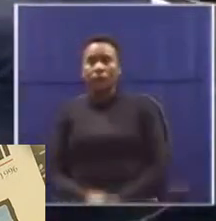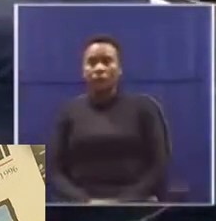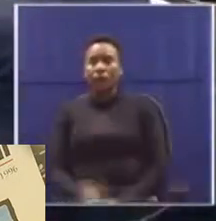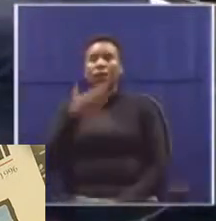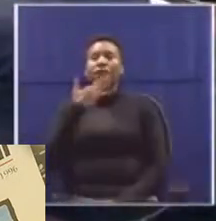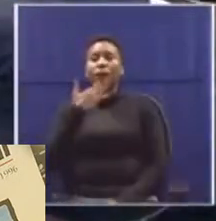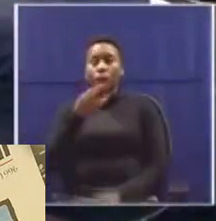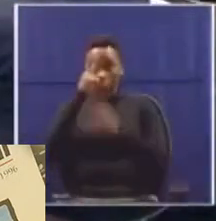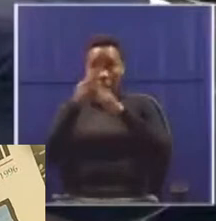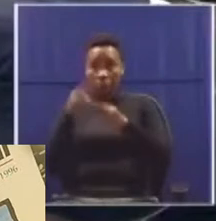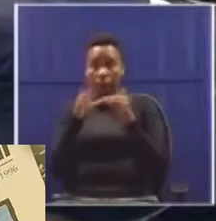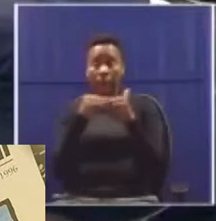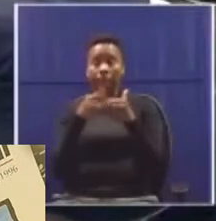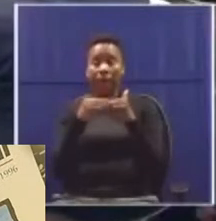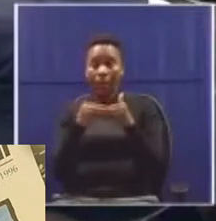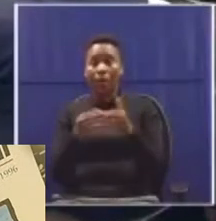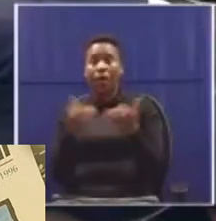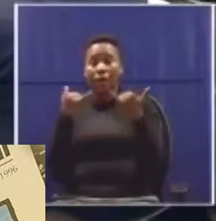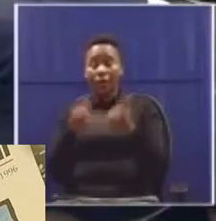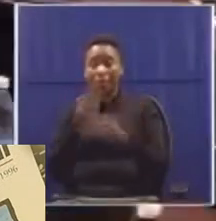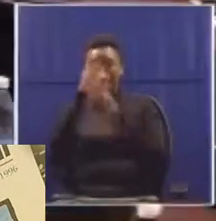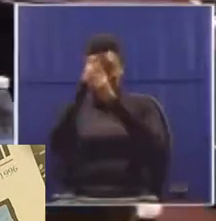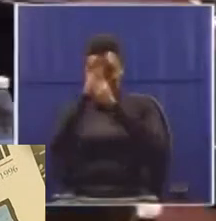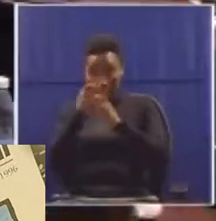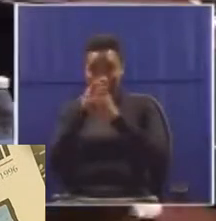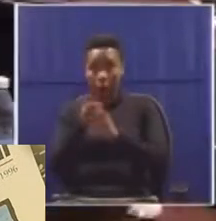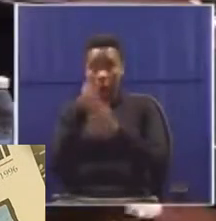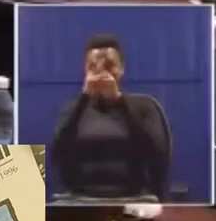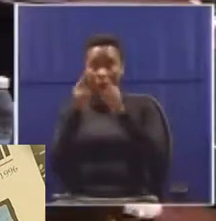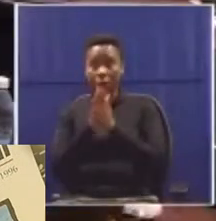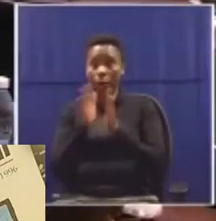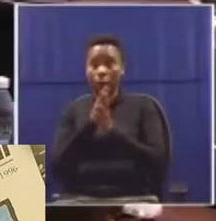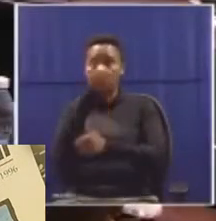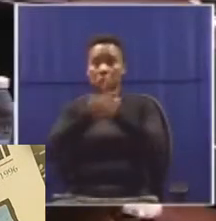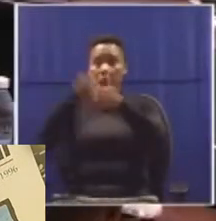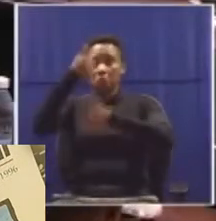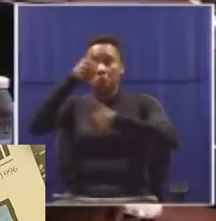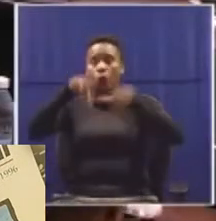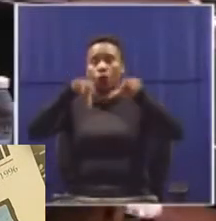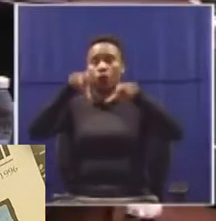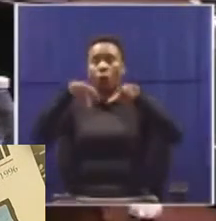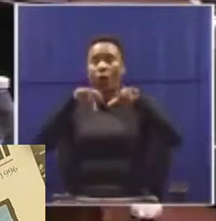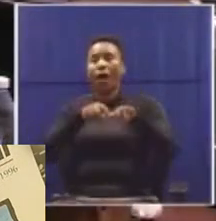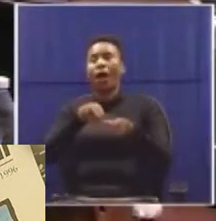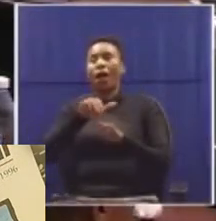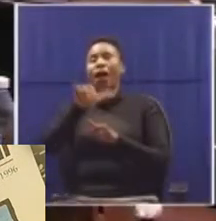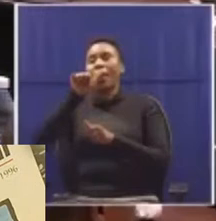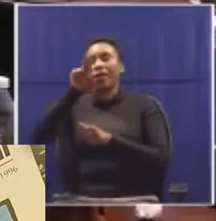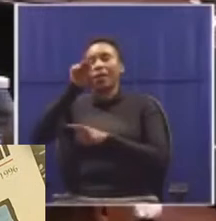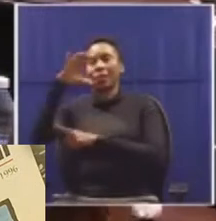thank you honor member I now recognize the honorable Chief group of the majority party